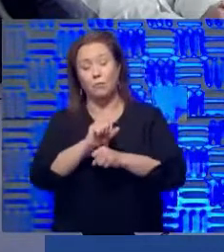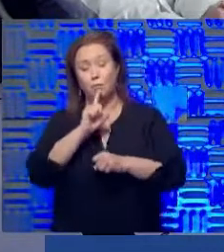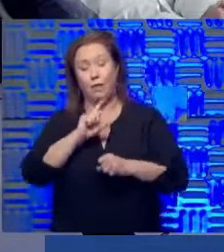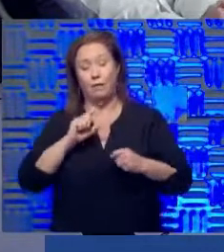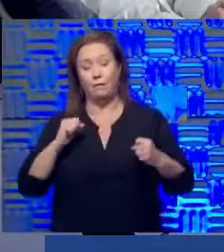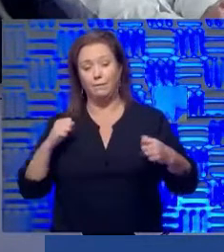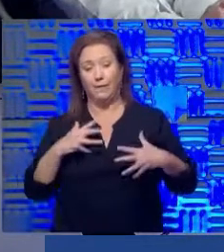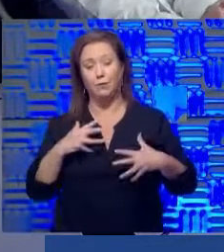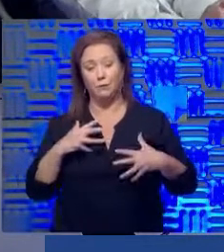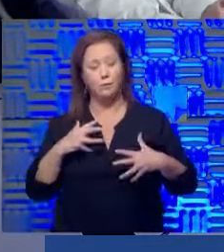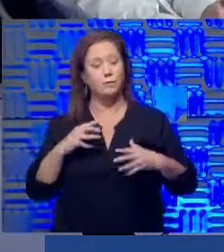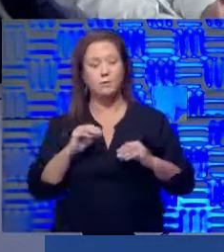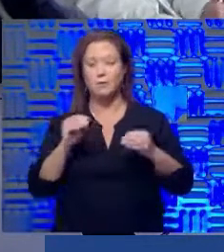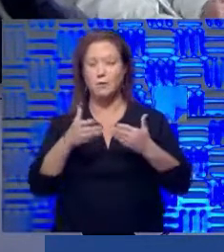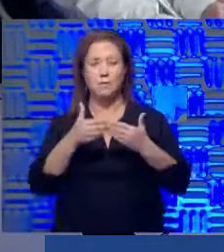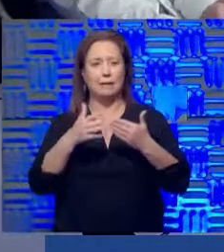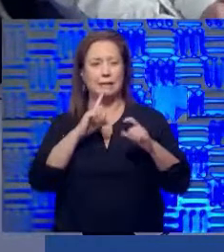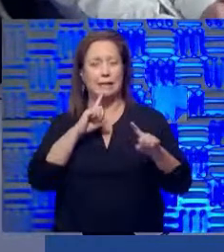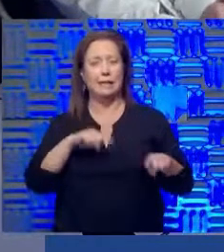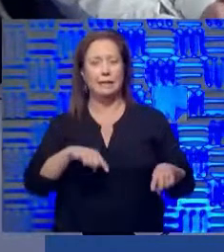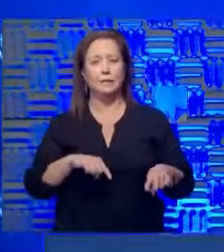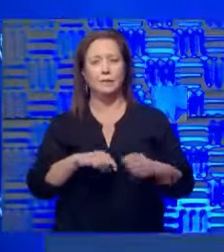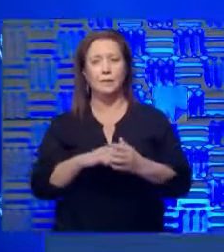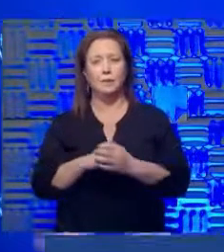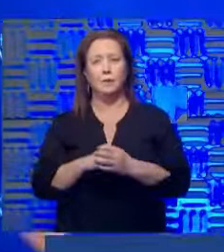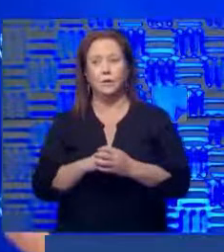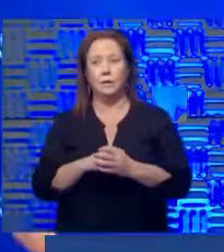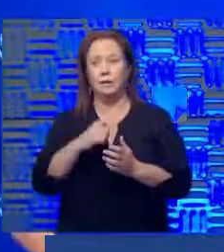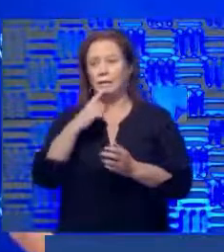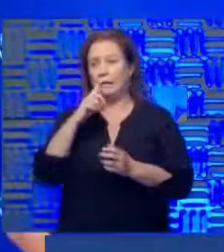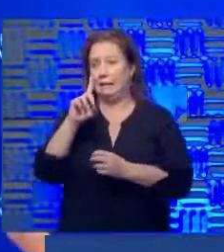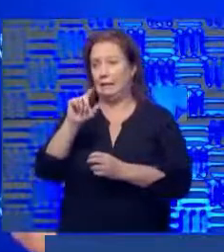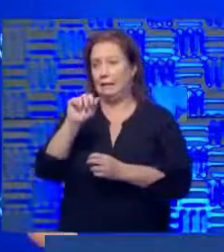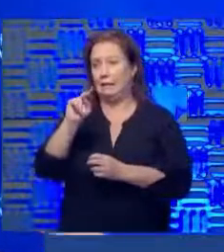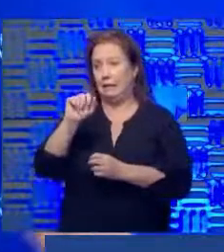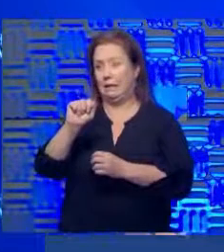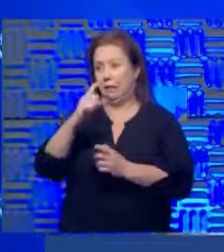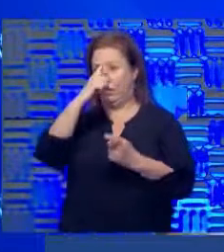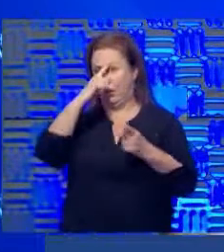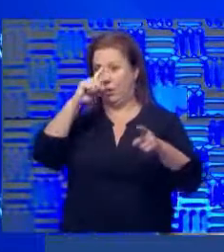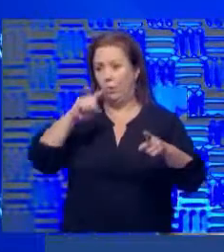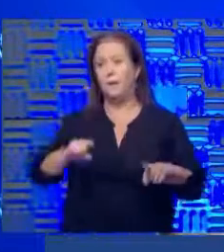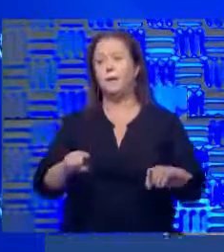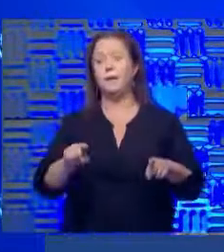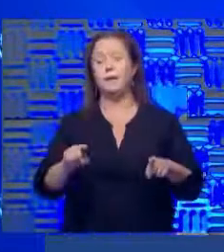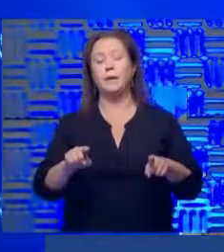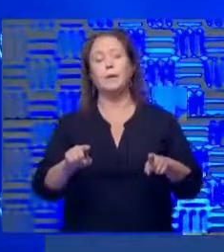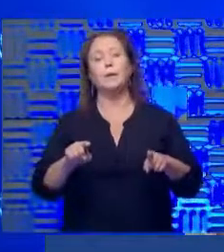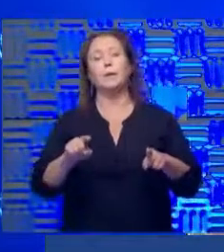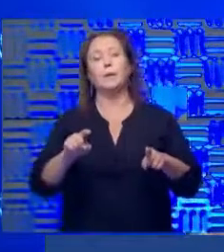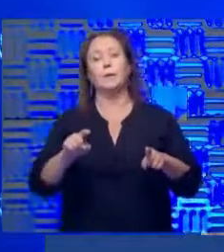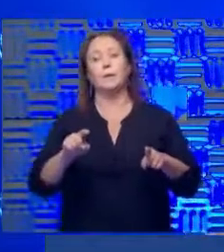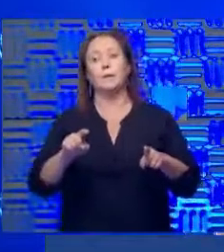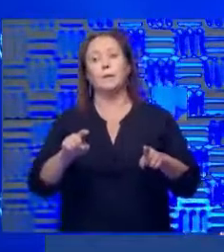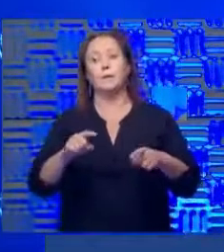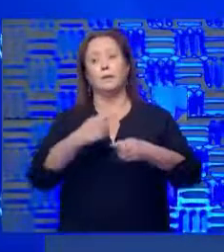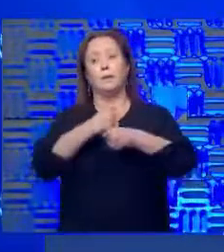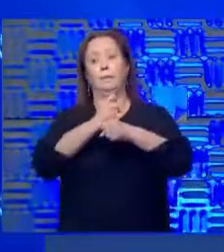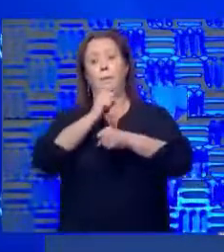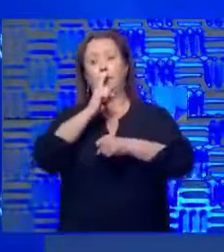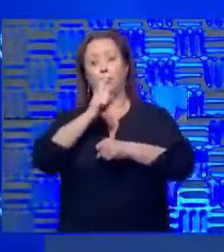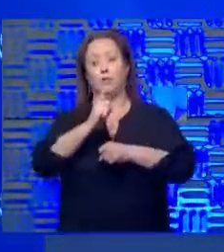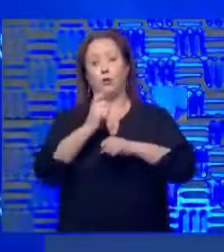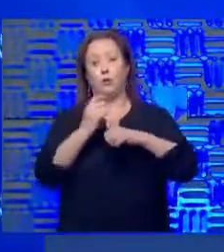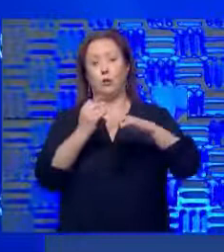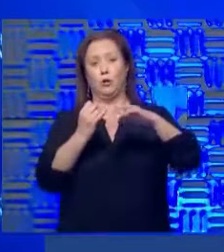no easy answer to that. The one thing I would just say, and I know Dana would probably say, is that the better you can make sure you're